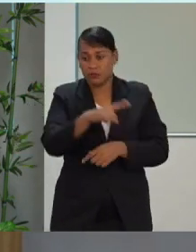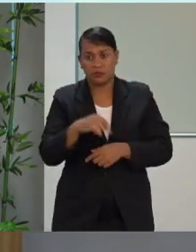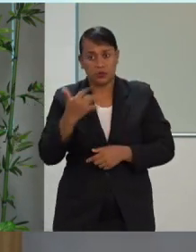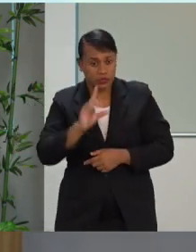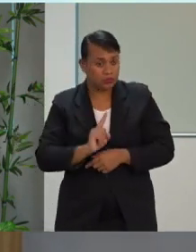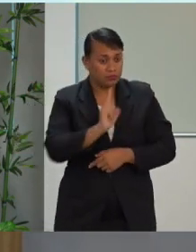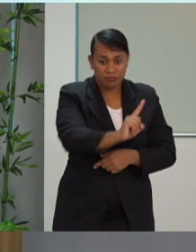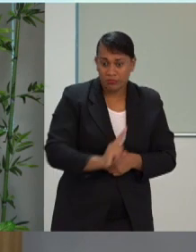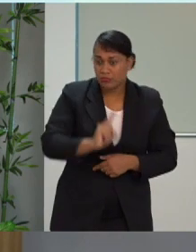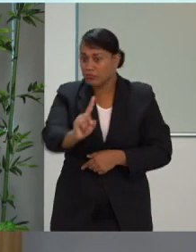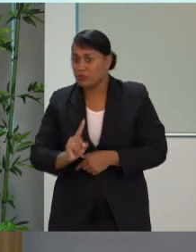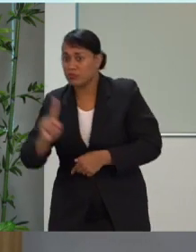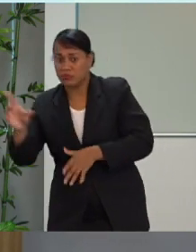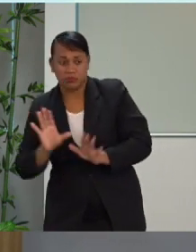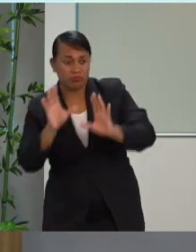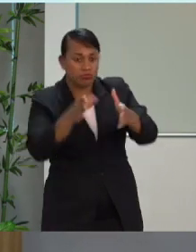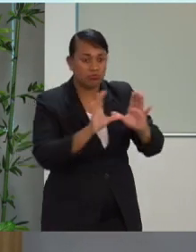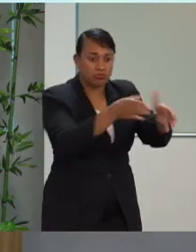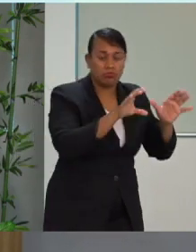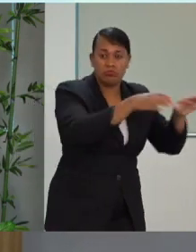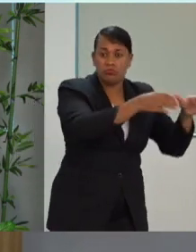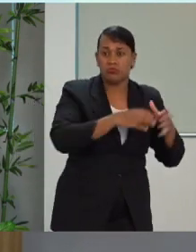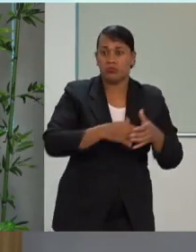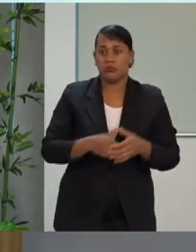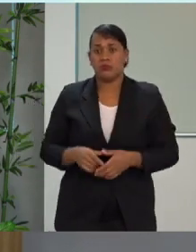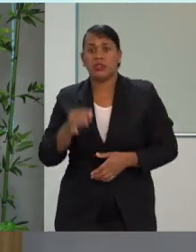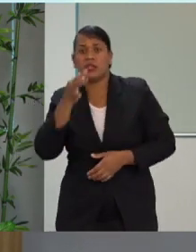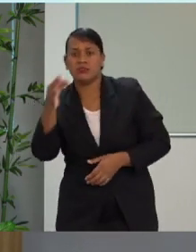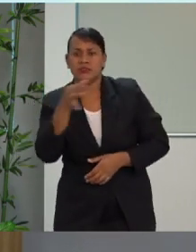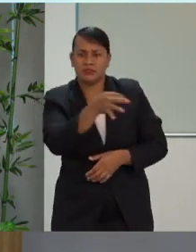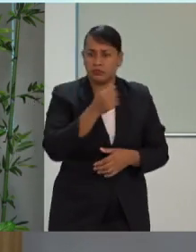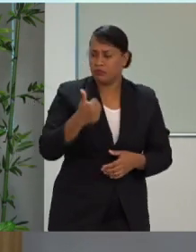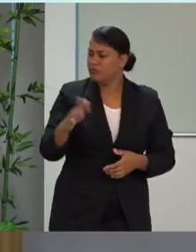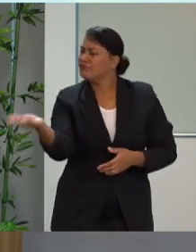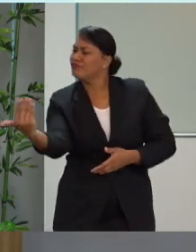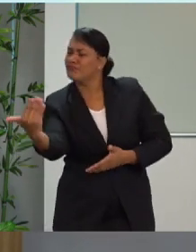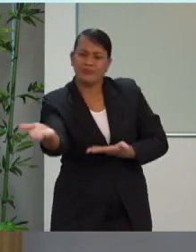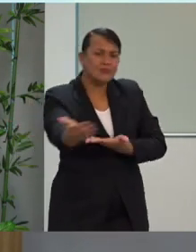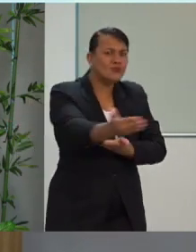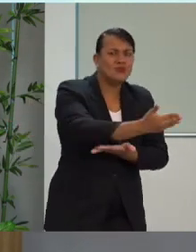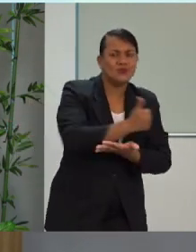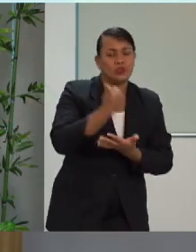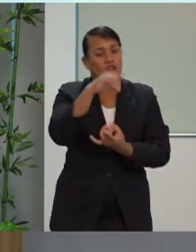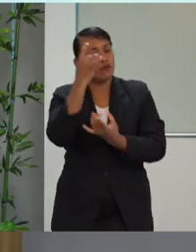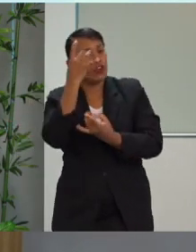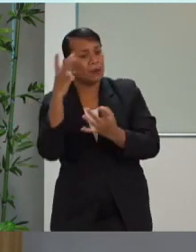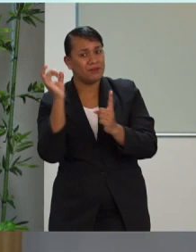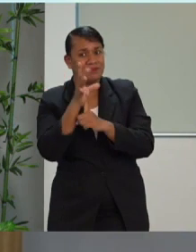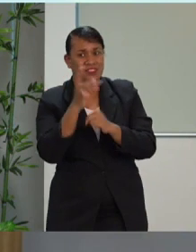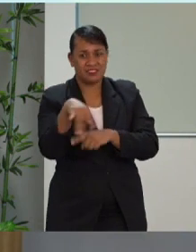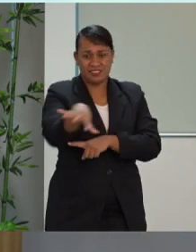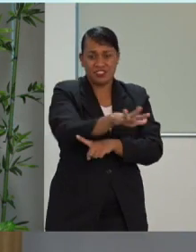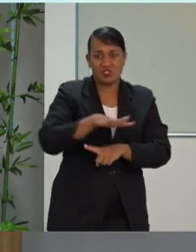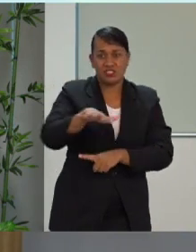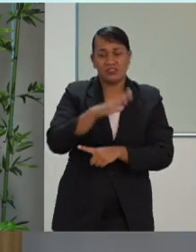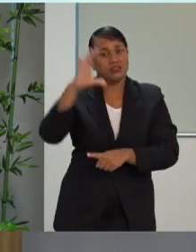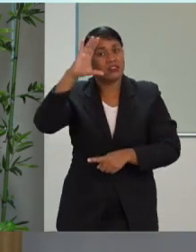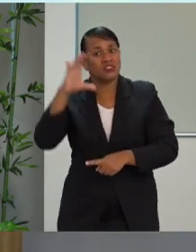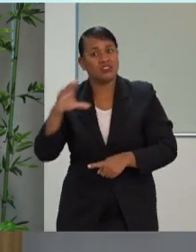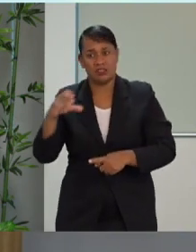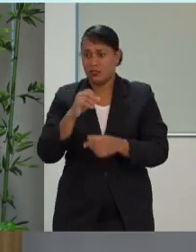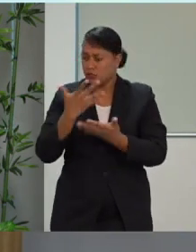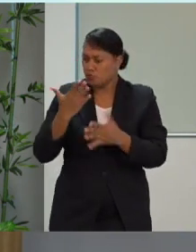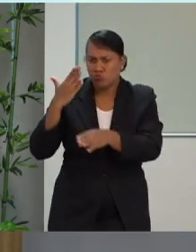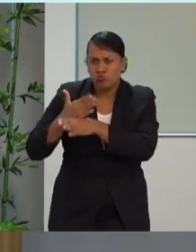to our communities, getting critical information that are important for the work that we are